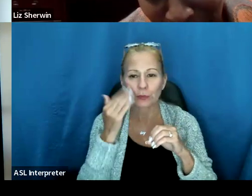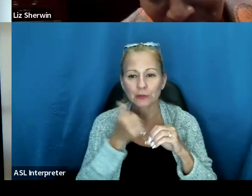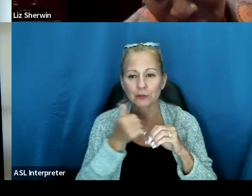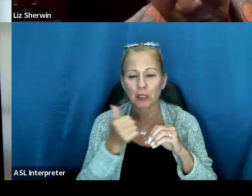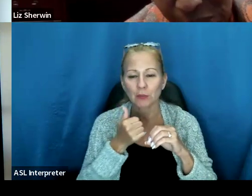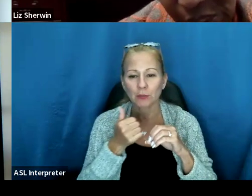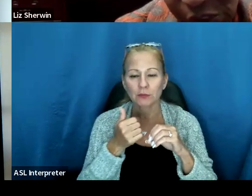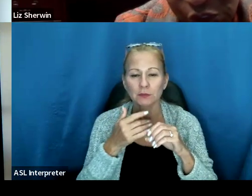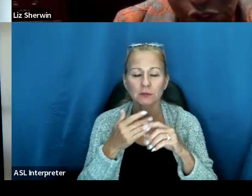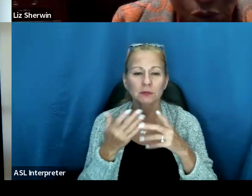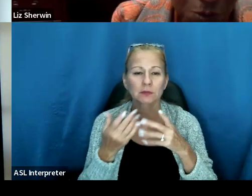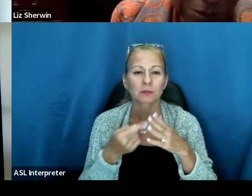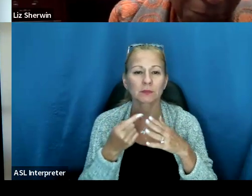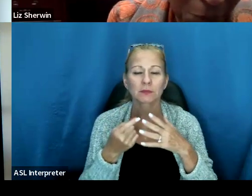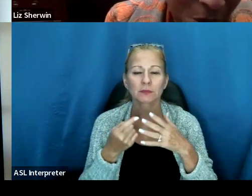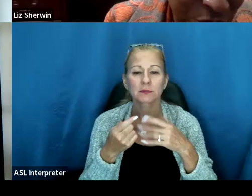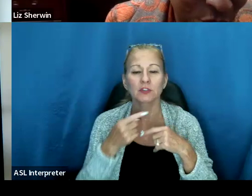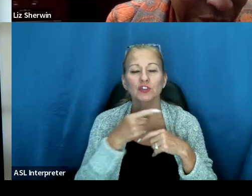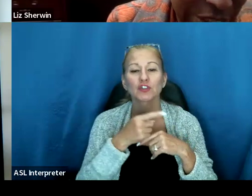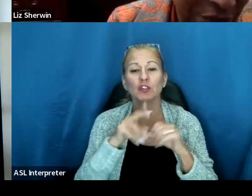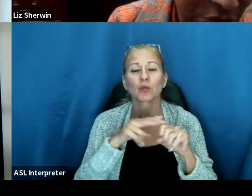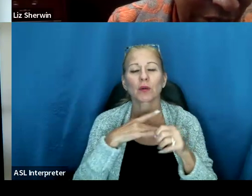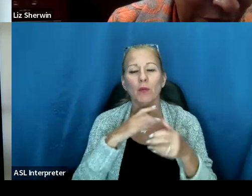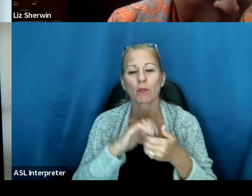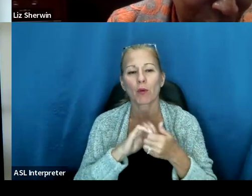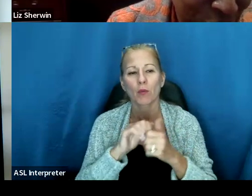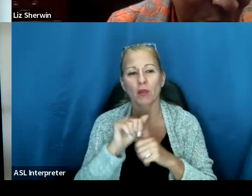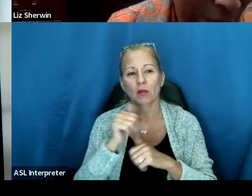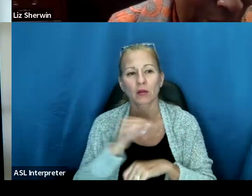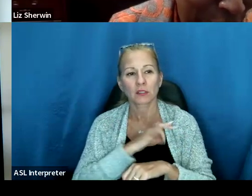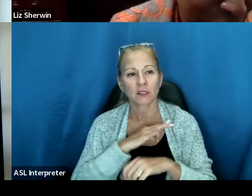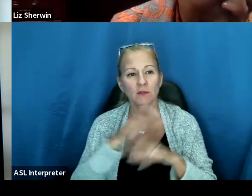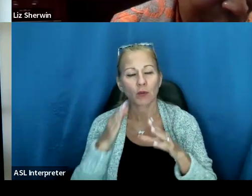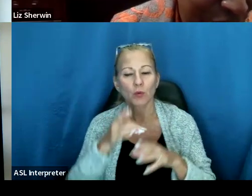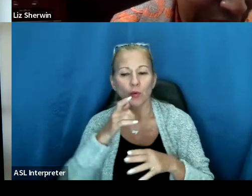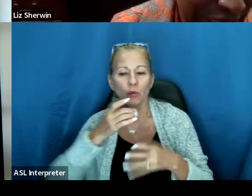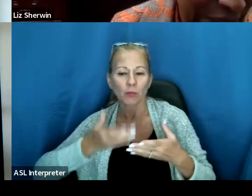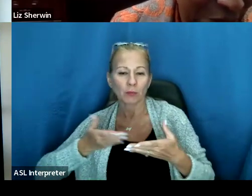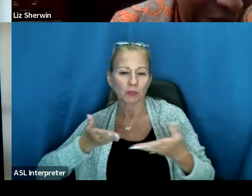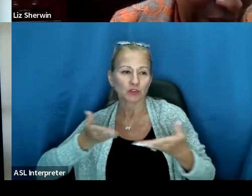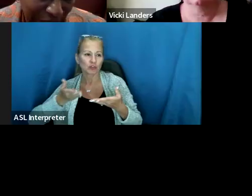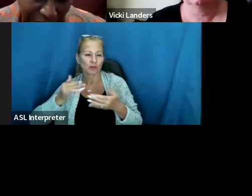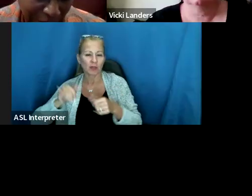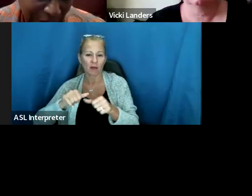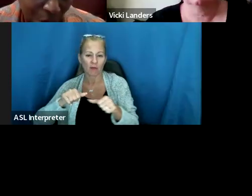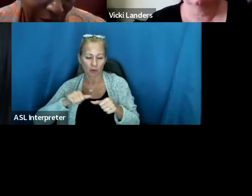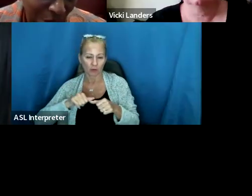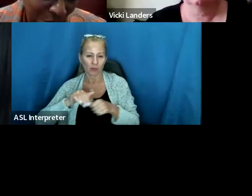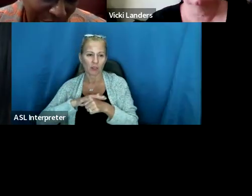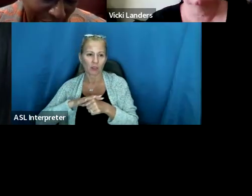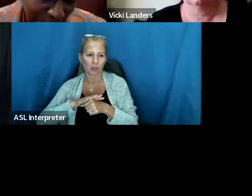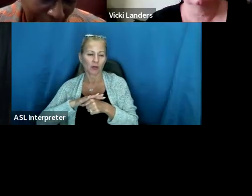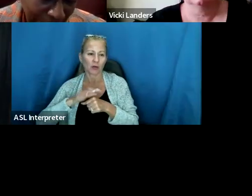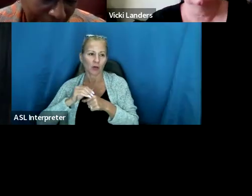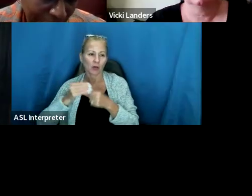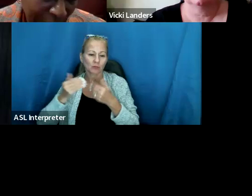or not. So she normally partners with another staff person who may be serving that area and go along